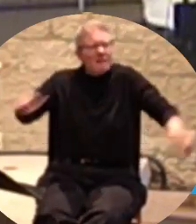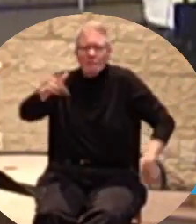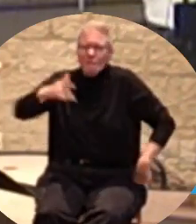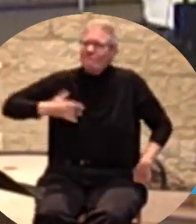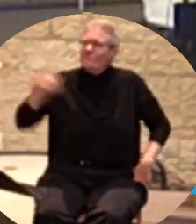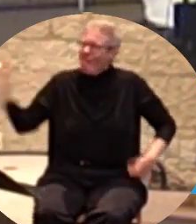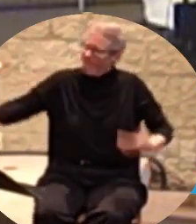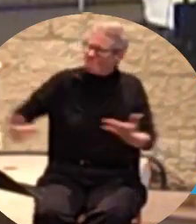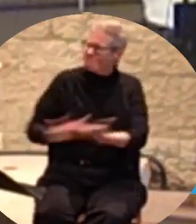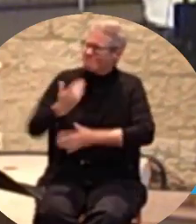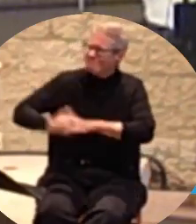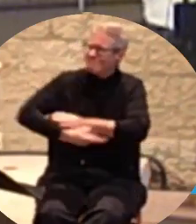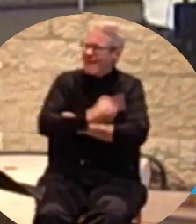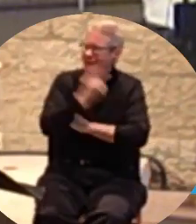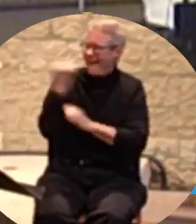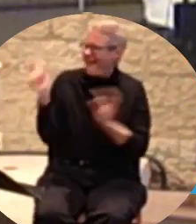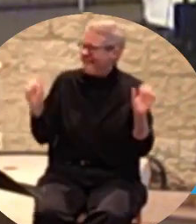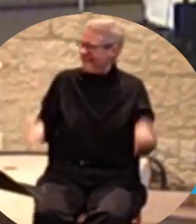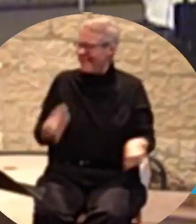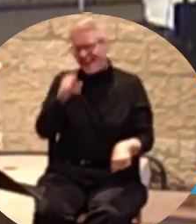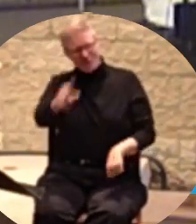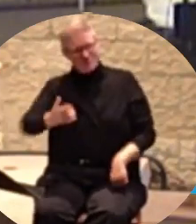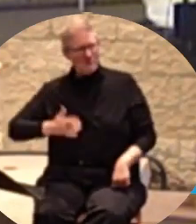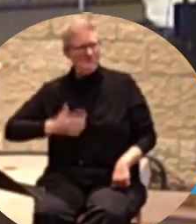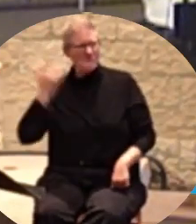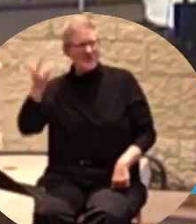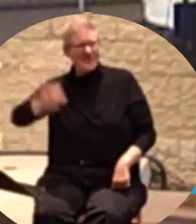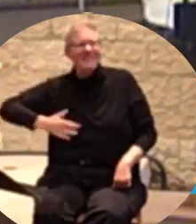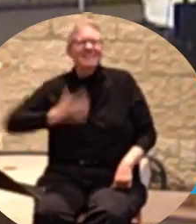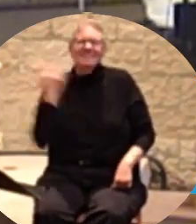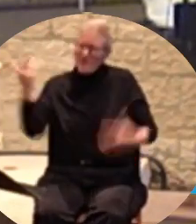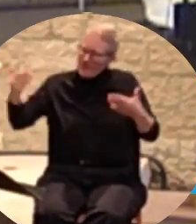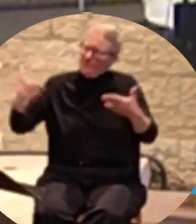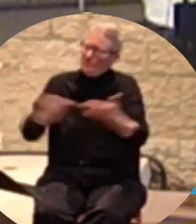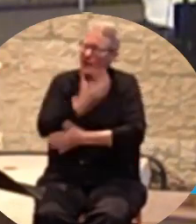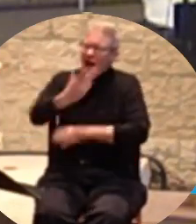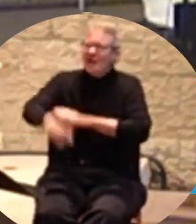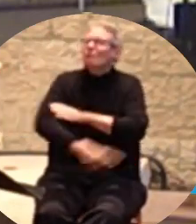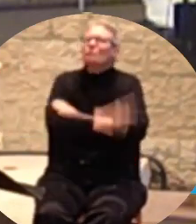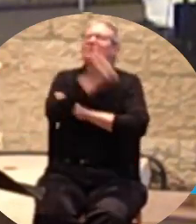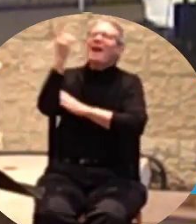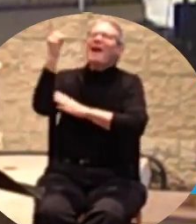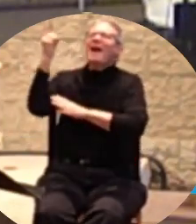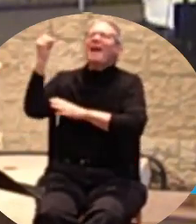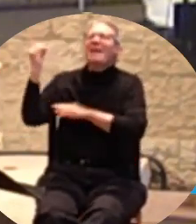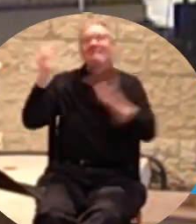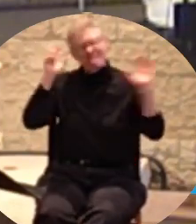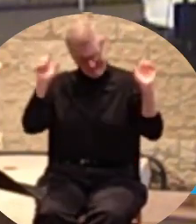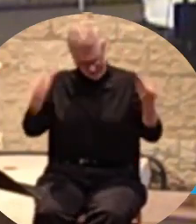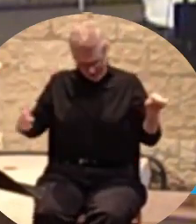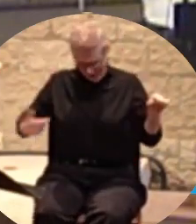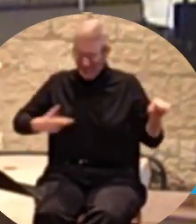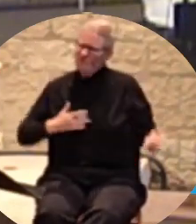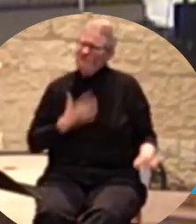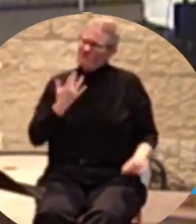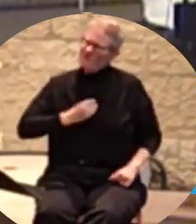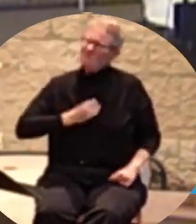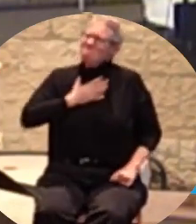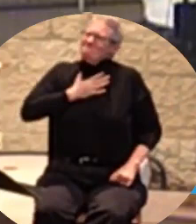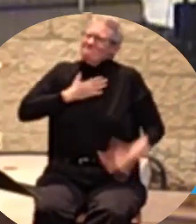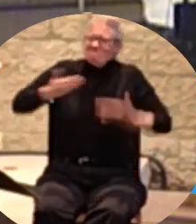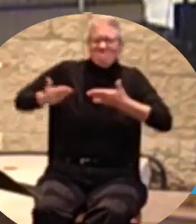a brand new day? Come on, Rach. Can't you feel a brand new day? Here we go. Can't